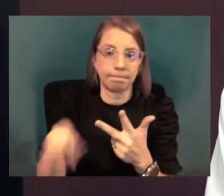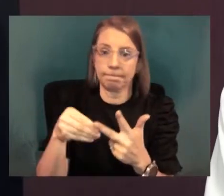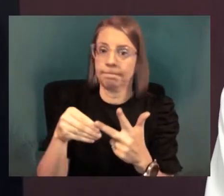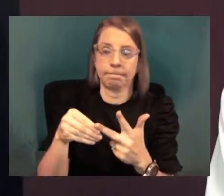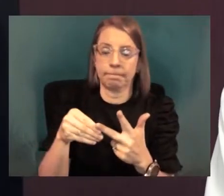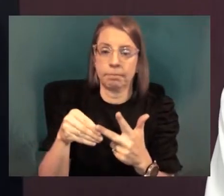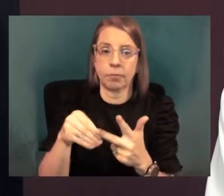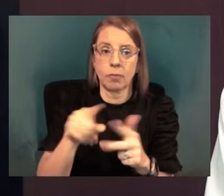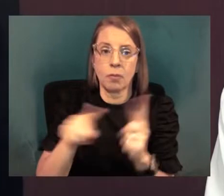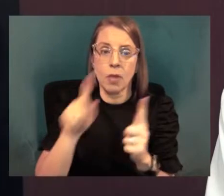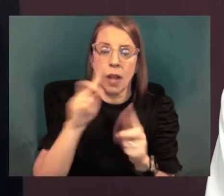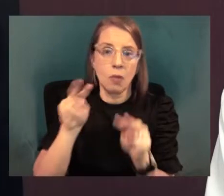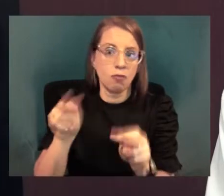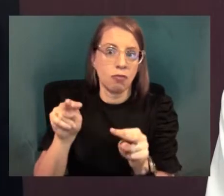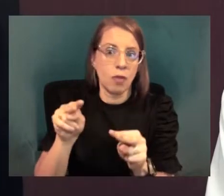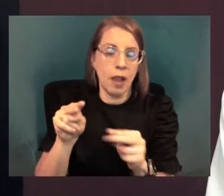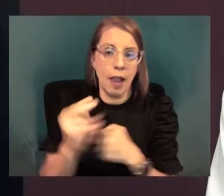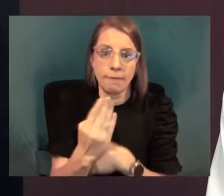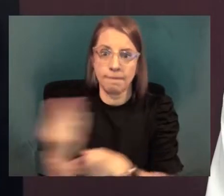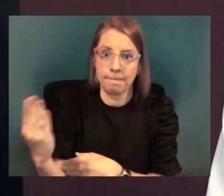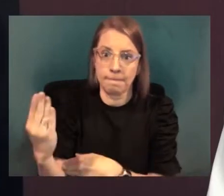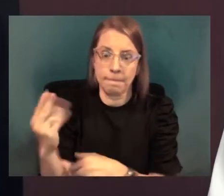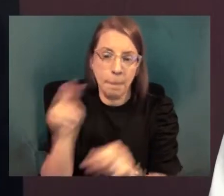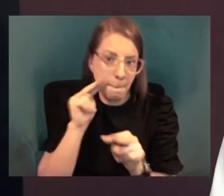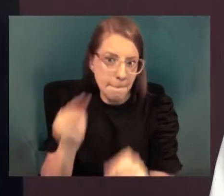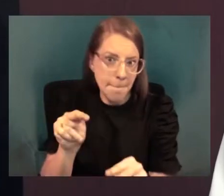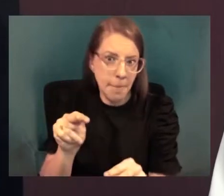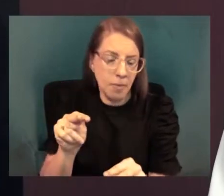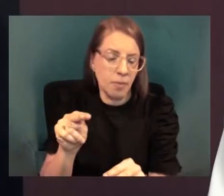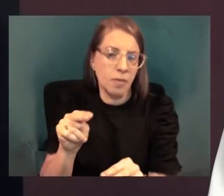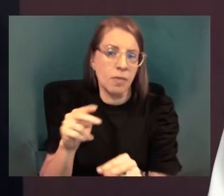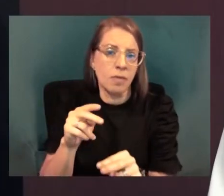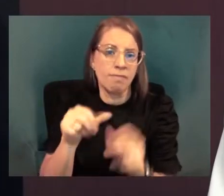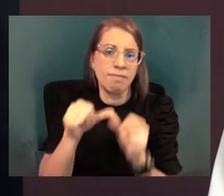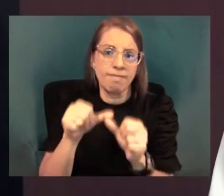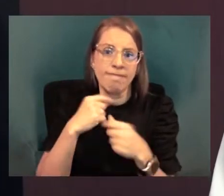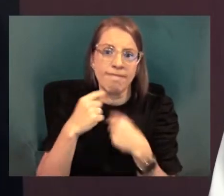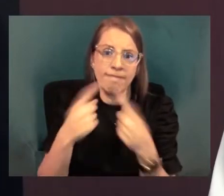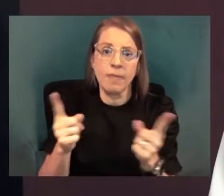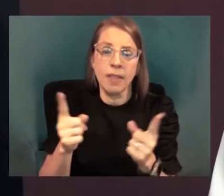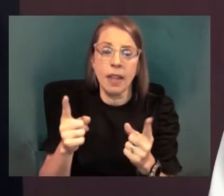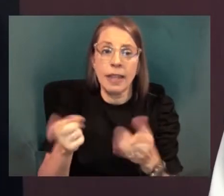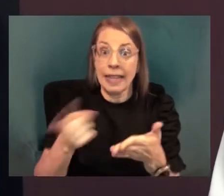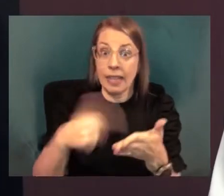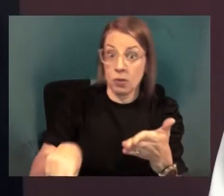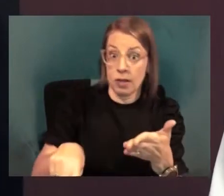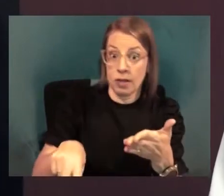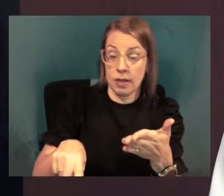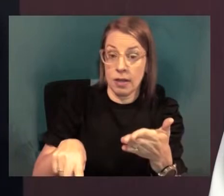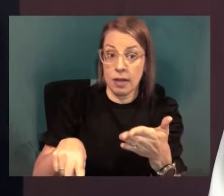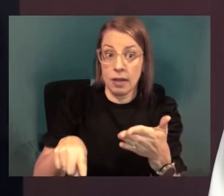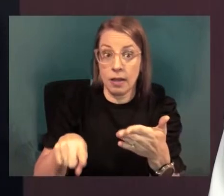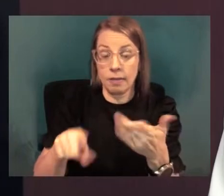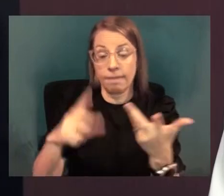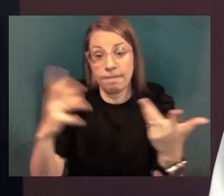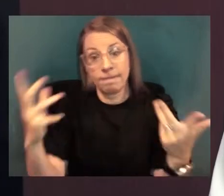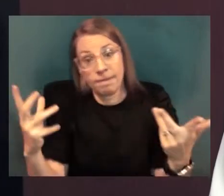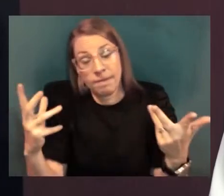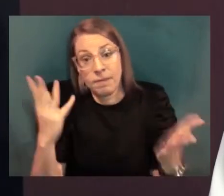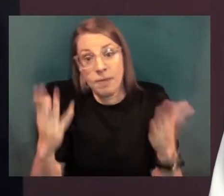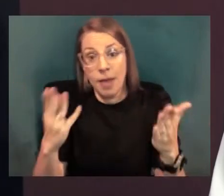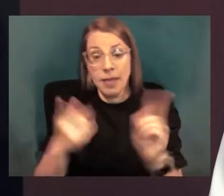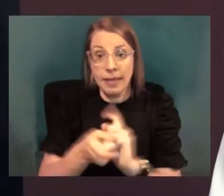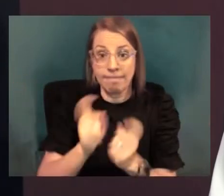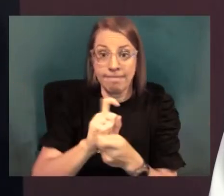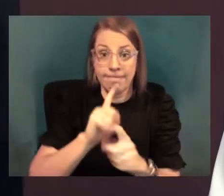watch it every darn morning, and I would continue to do that and say to you, by this time next week, building the airplane while we fly it, I may change that answer. But right